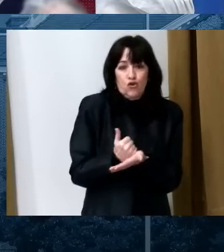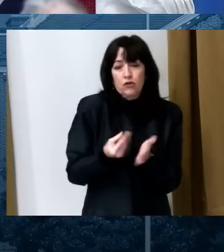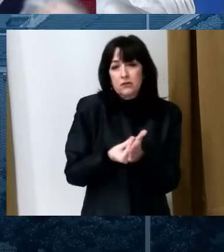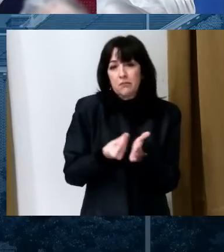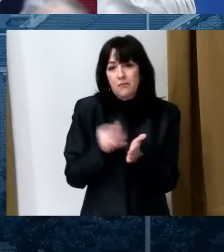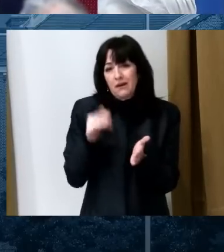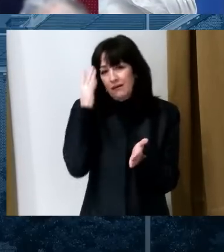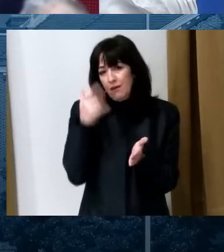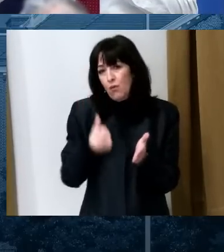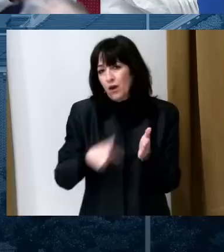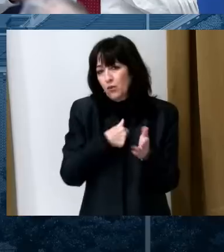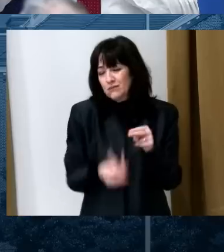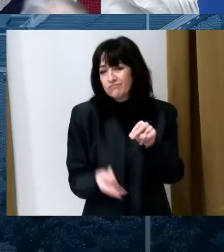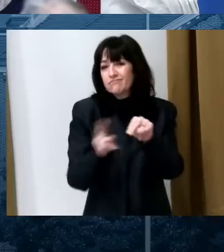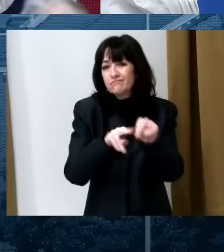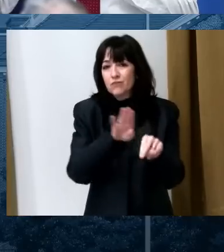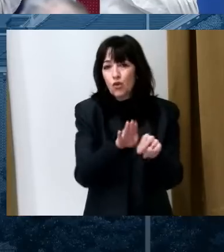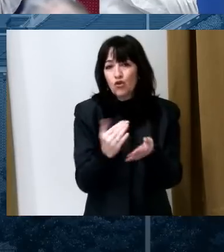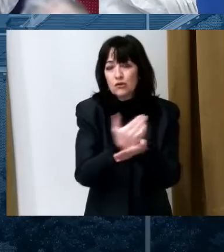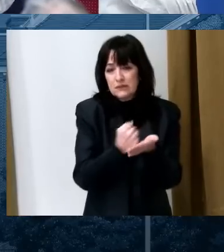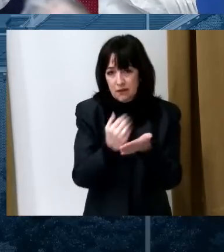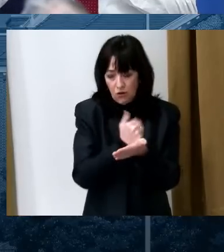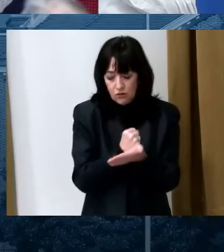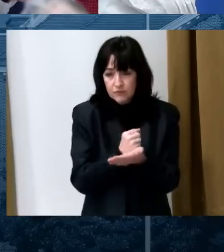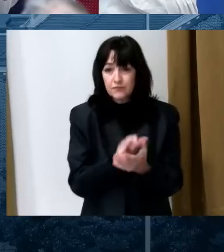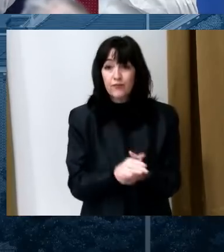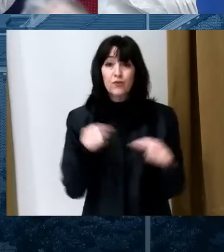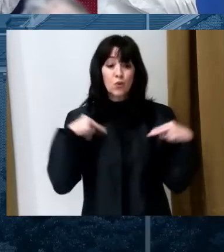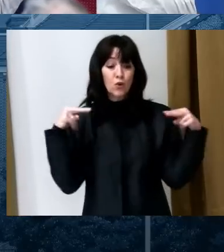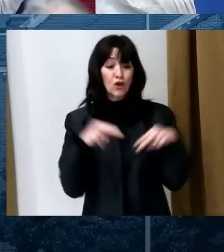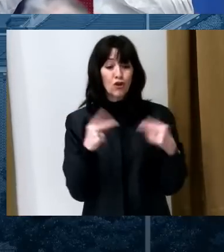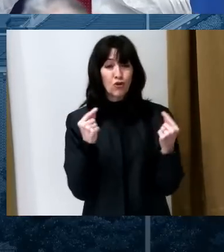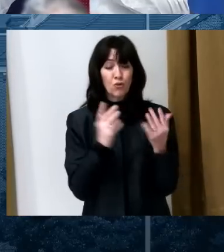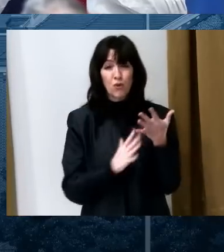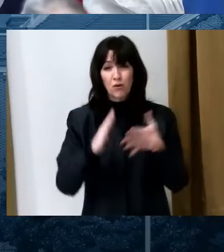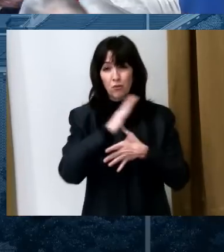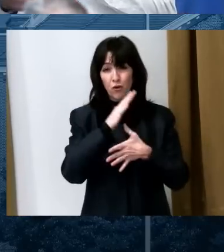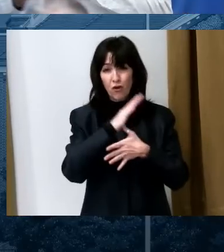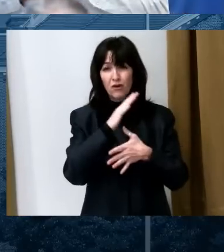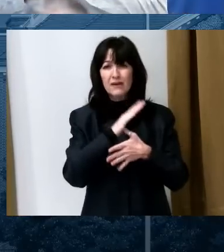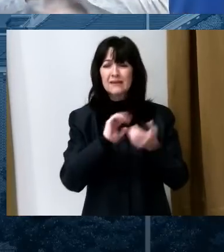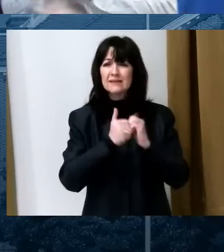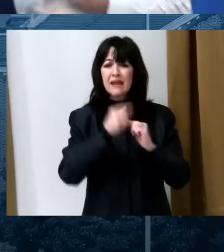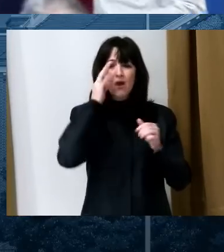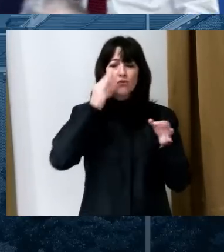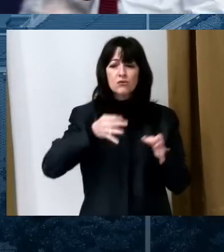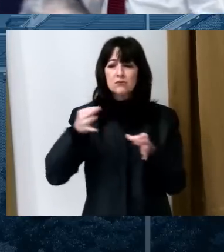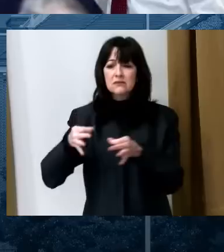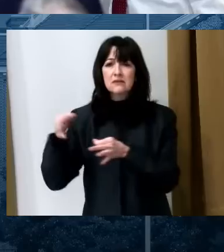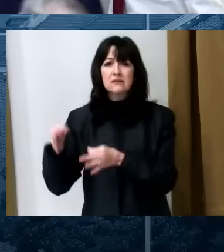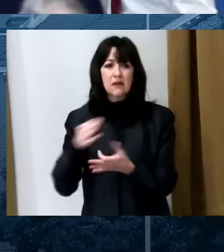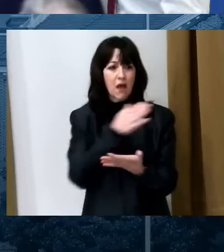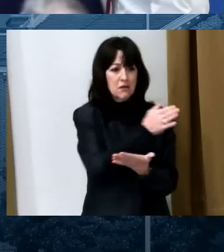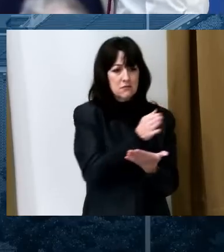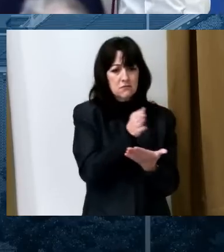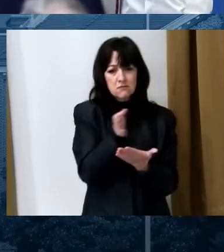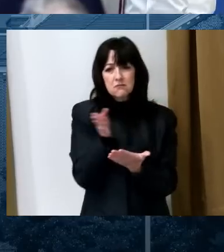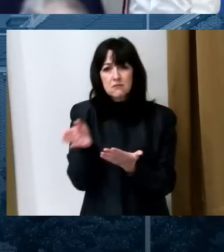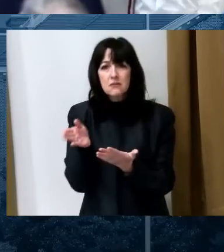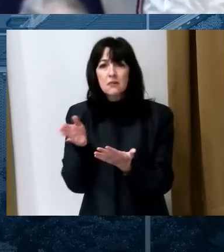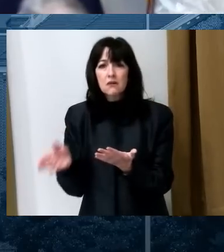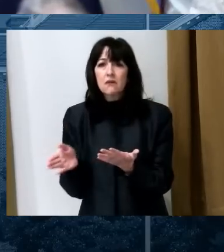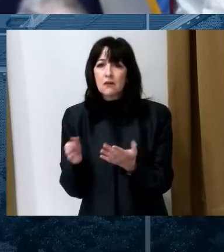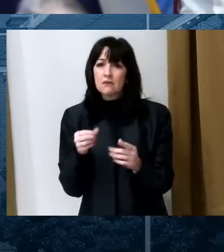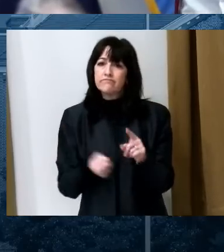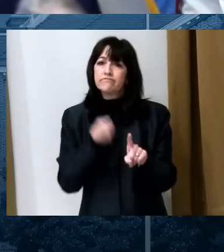we can do. The question is, what are your priorities and how do you make decisions among very beneficial things for our state?